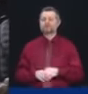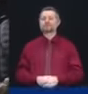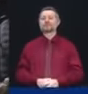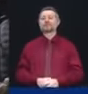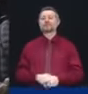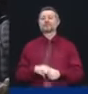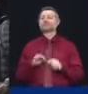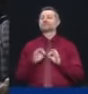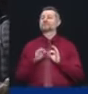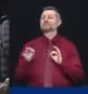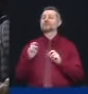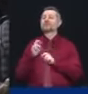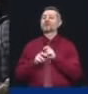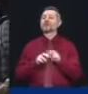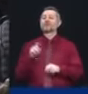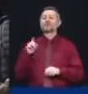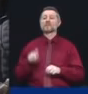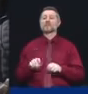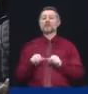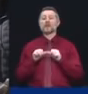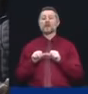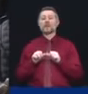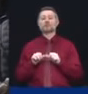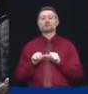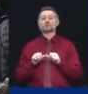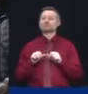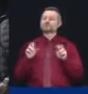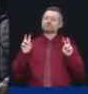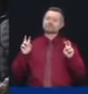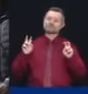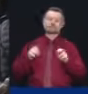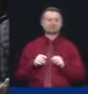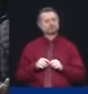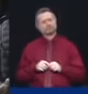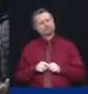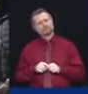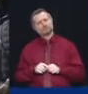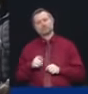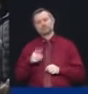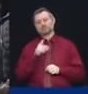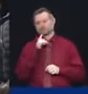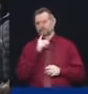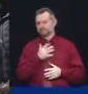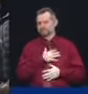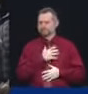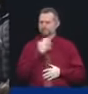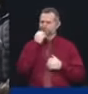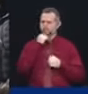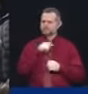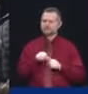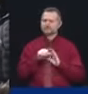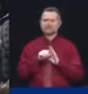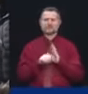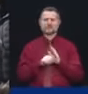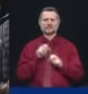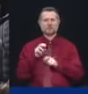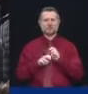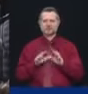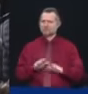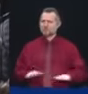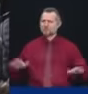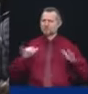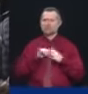fair must go on. The state fair is special. It's special to all New Yorkers.